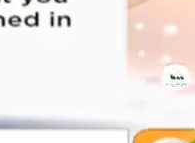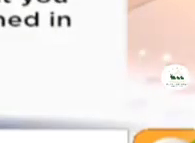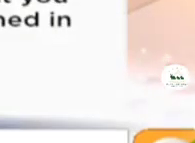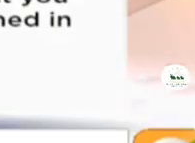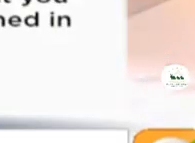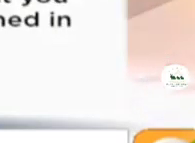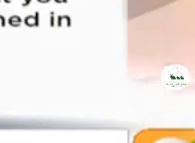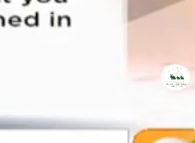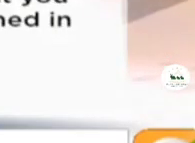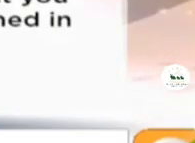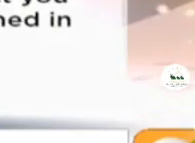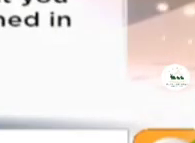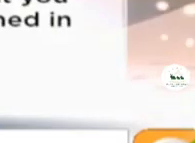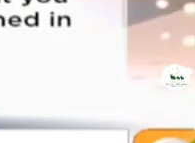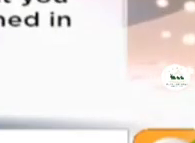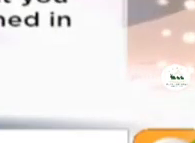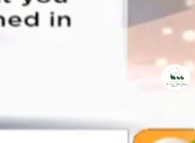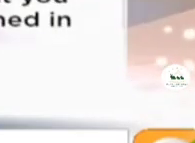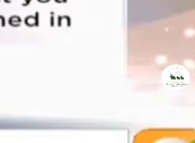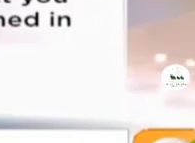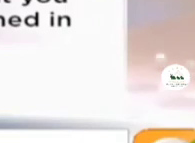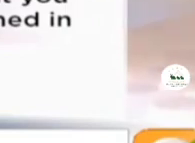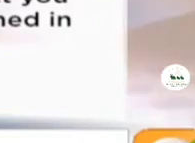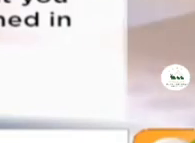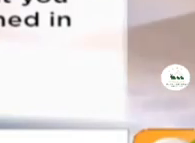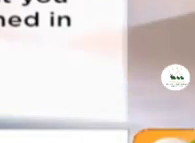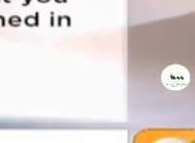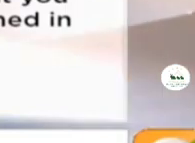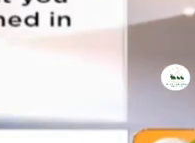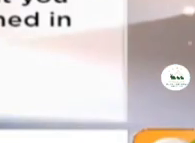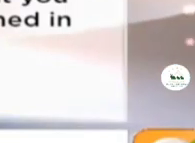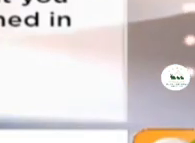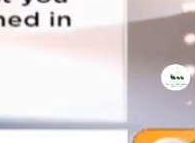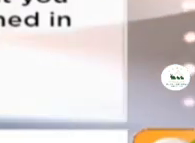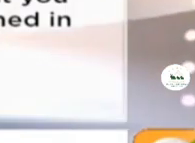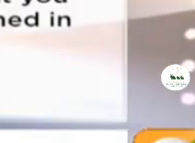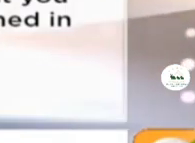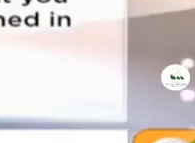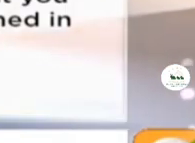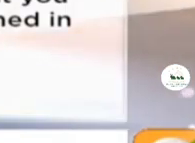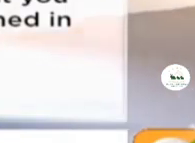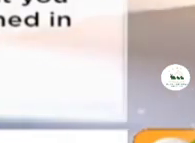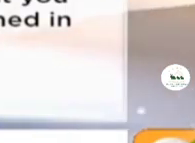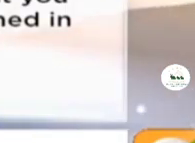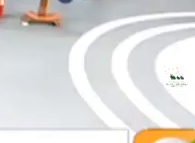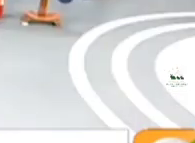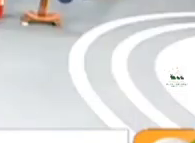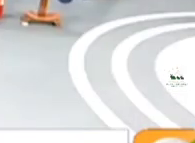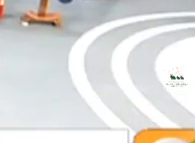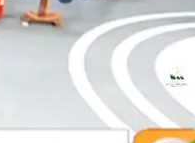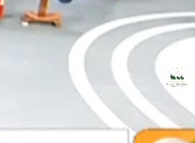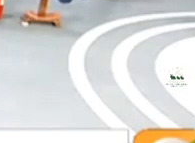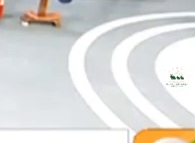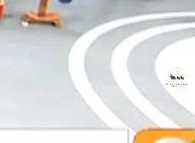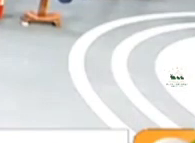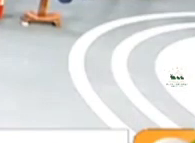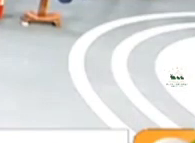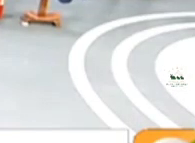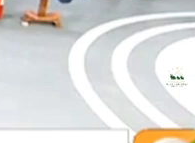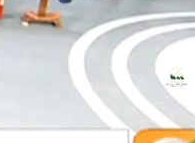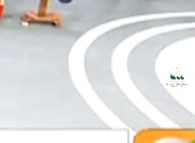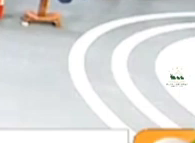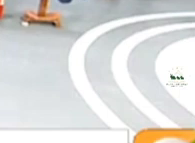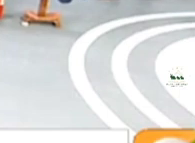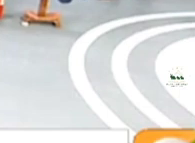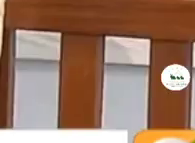opposition? Going to bed with the opposition was the greatest mistake. Call it what you wish. Peace for a country isn't attained in such a way. Prof? My own